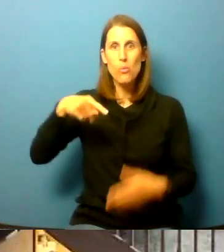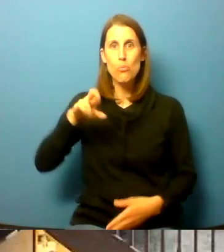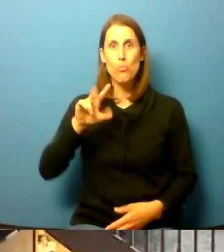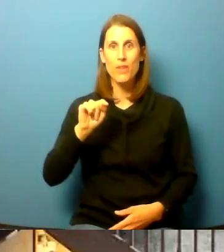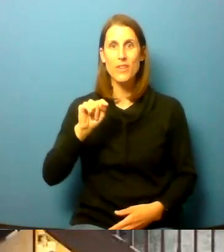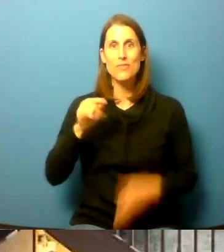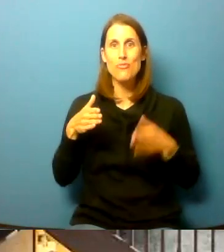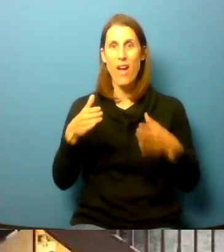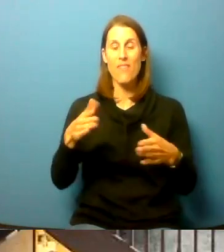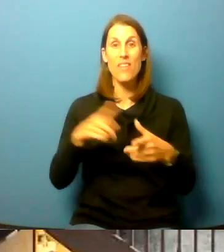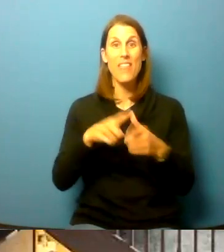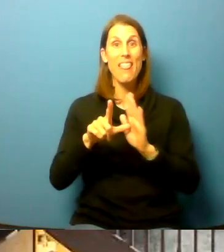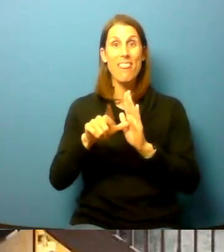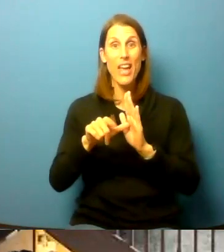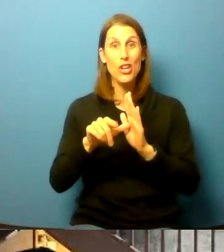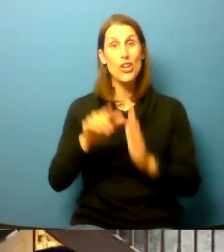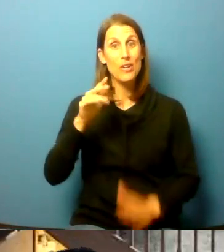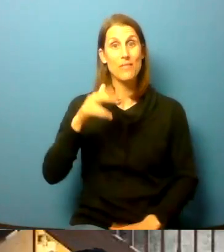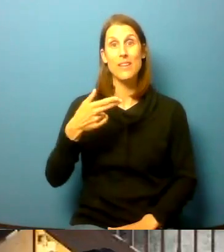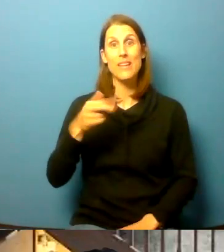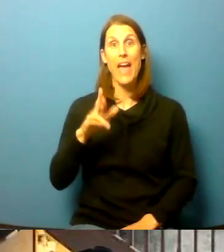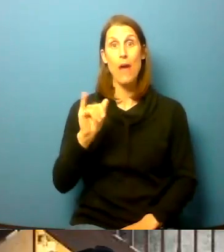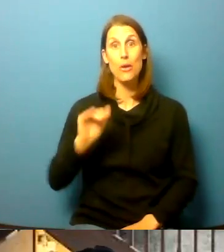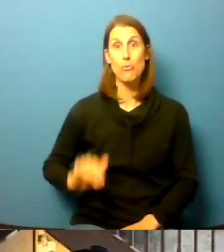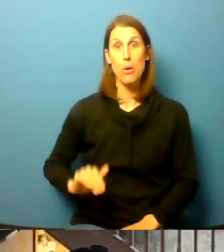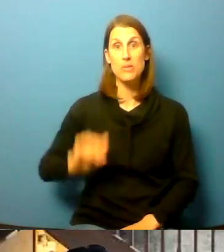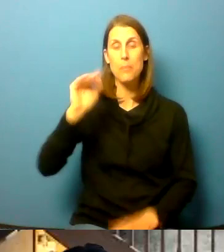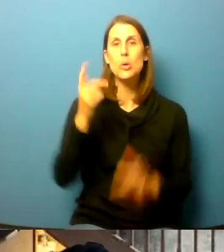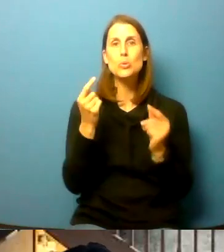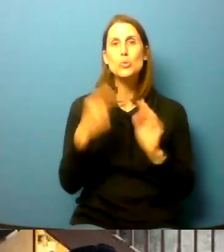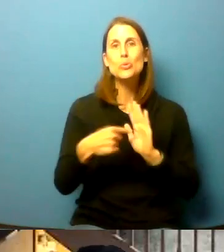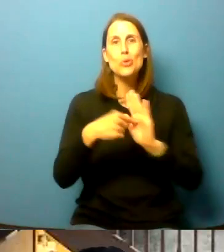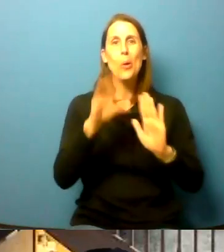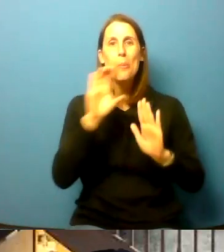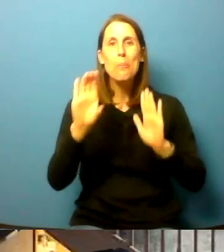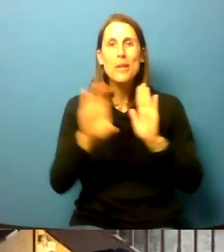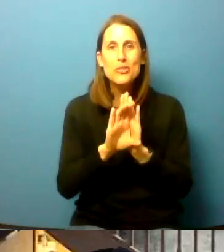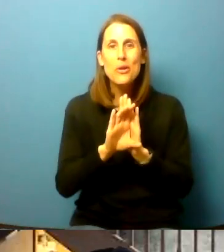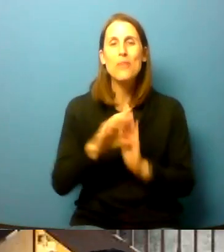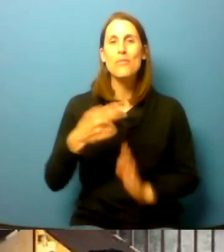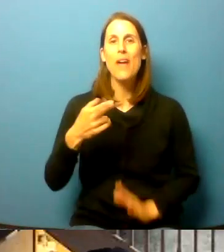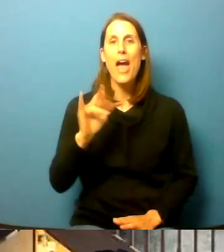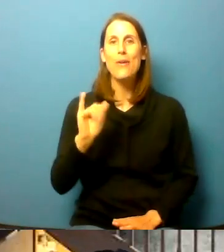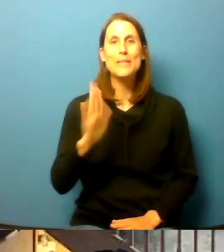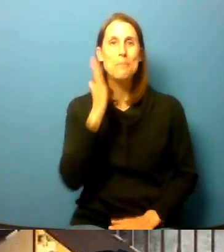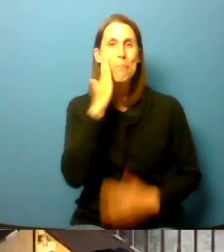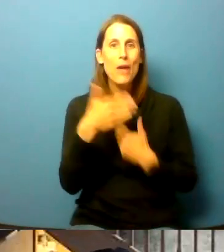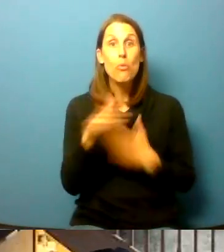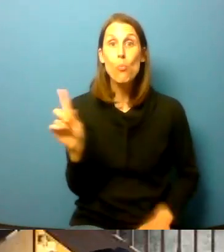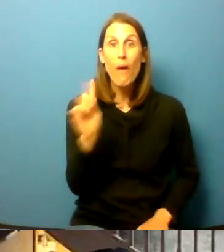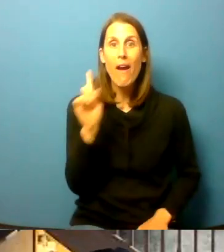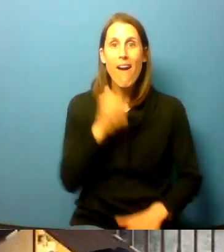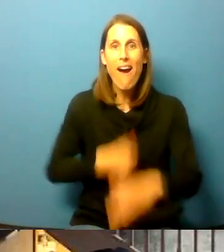cupboard under the stairs. So it's just a really great way for our more visual learners to engage them a little bit.